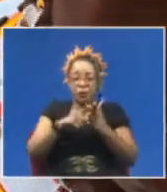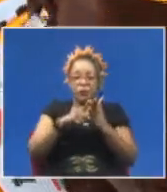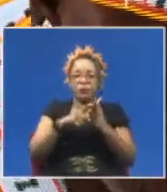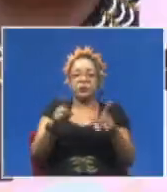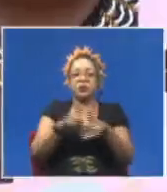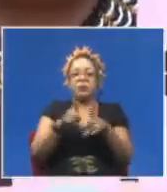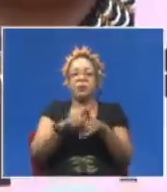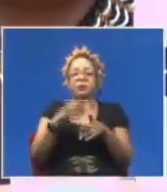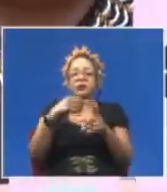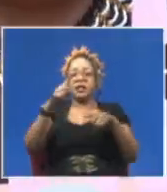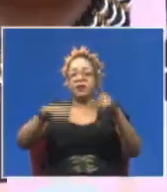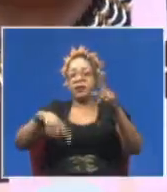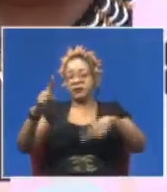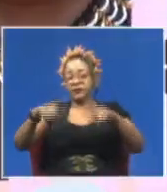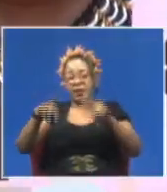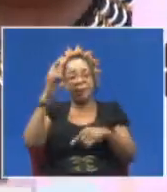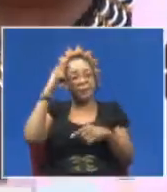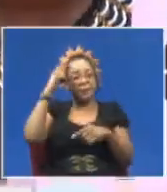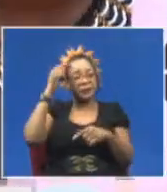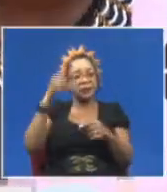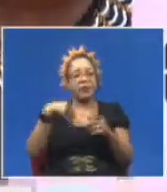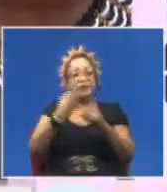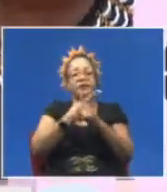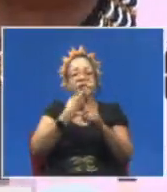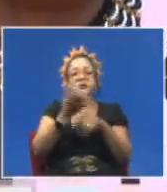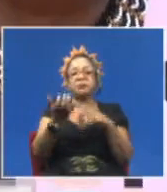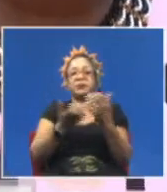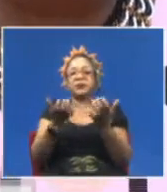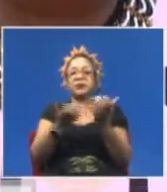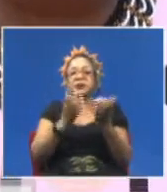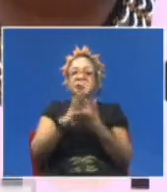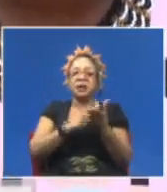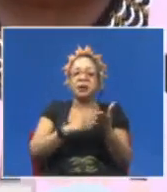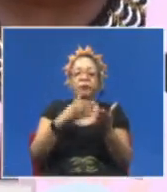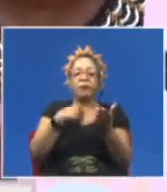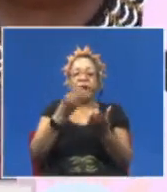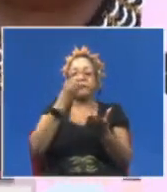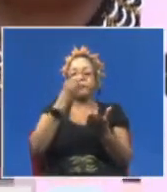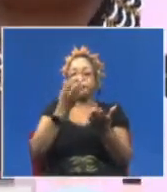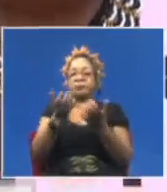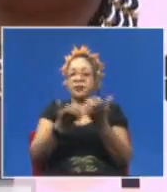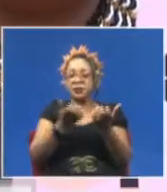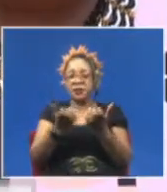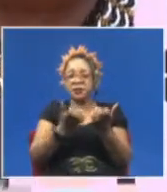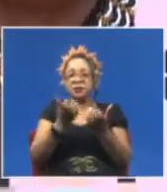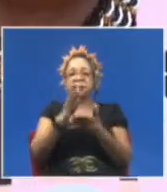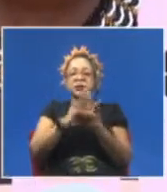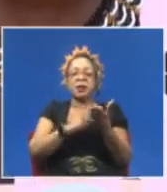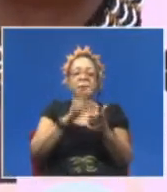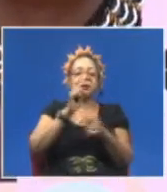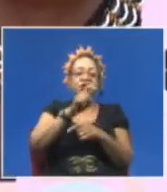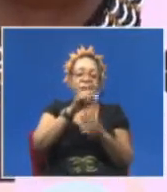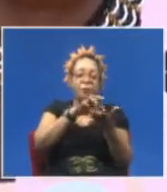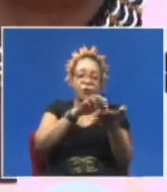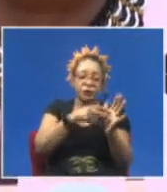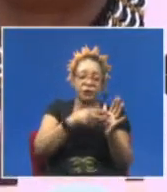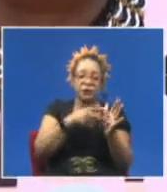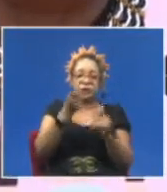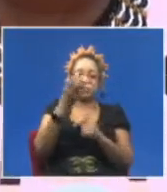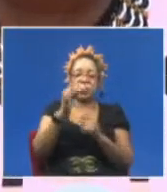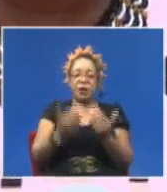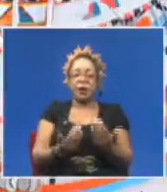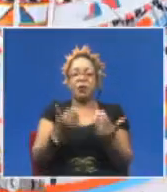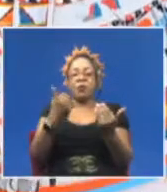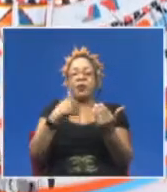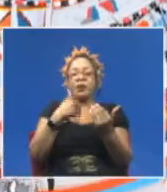have diversified their minds. They now run different businesses. There are some who have opened foodstuffs, others are running chicken projects. So you see now they are moving